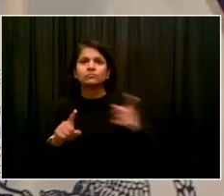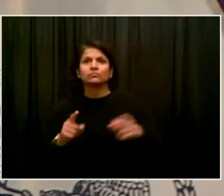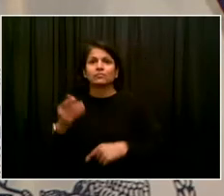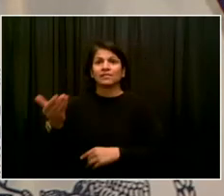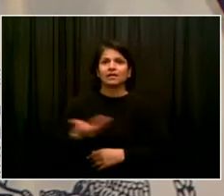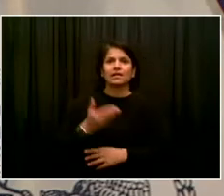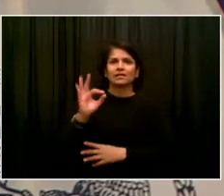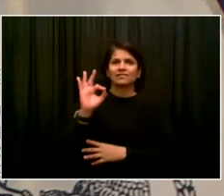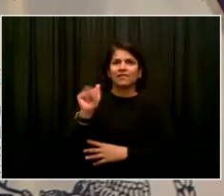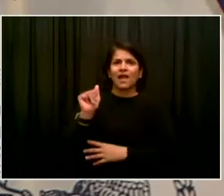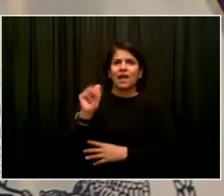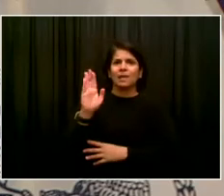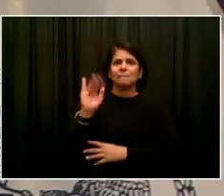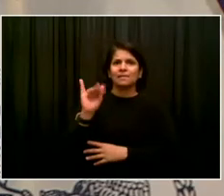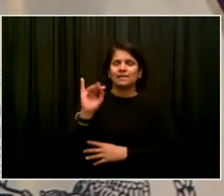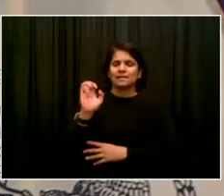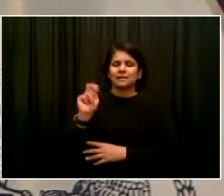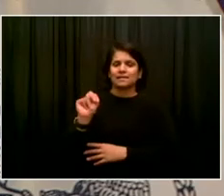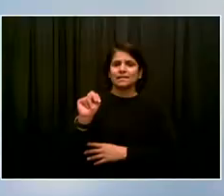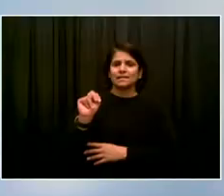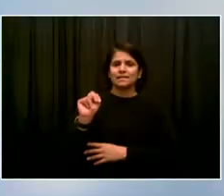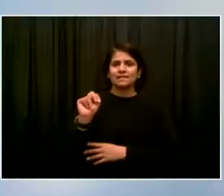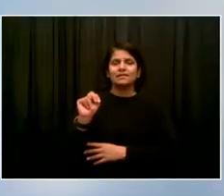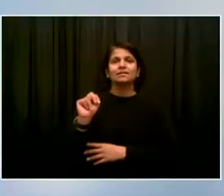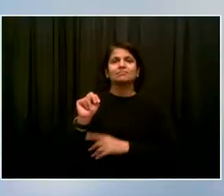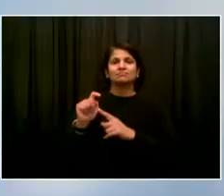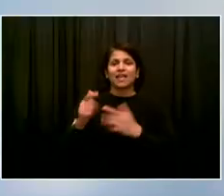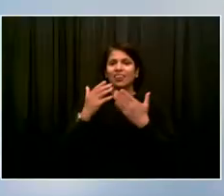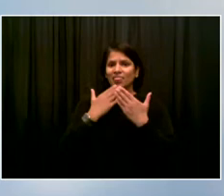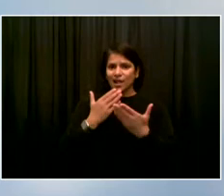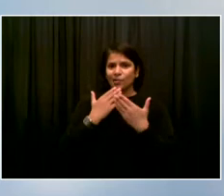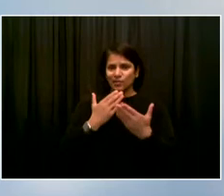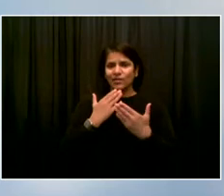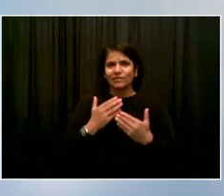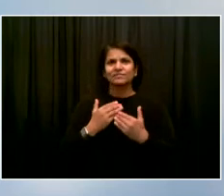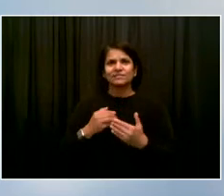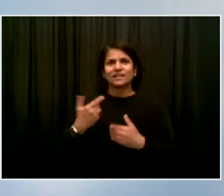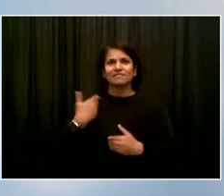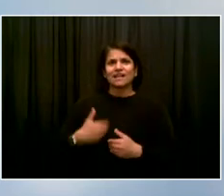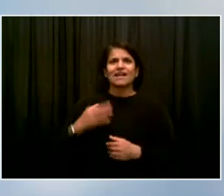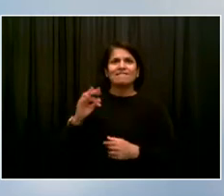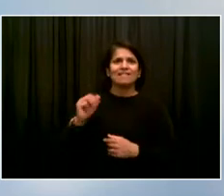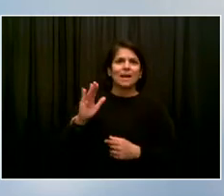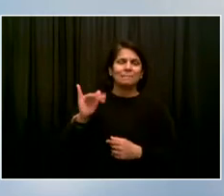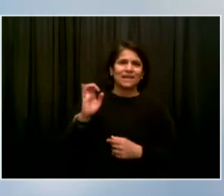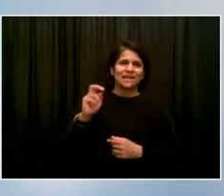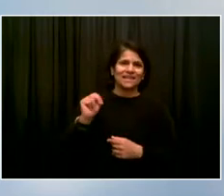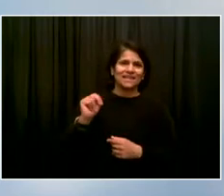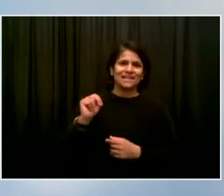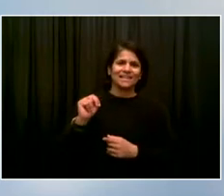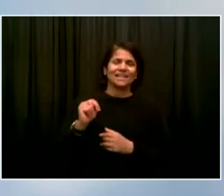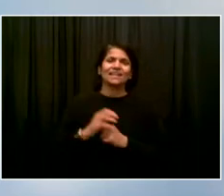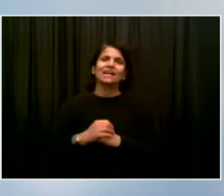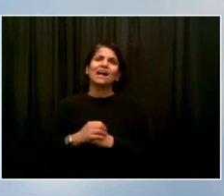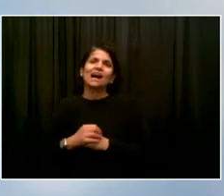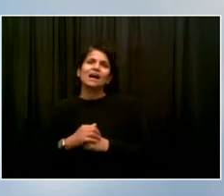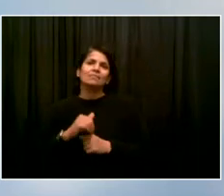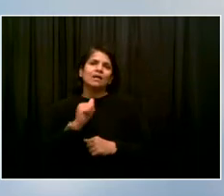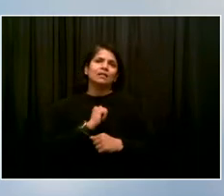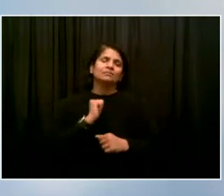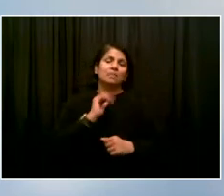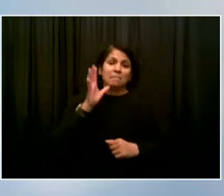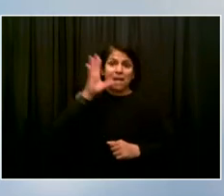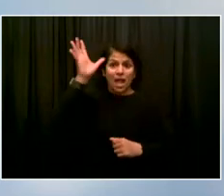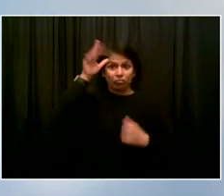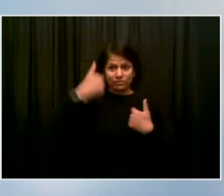Thank you so much, Mayor de Blasio. My name is Fabian Wunder. As the mayor stated, I am a proud father of two boys in New York